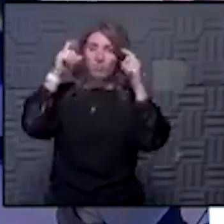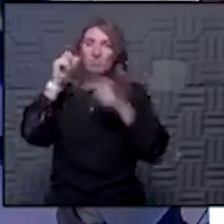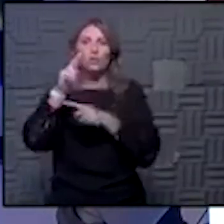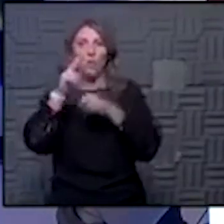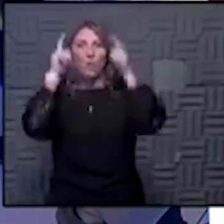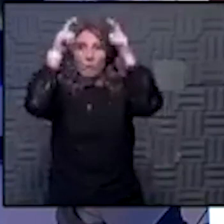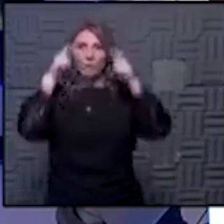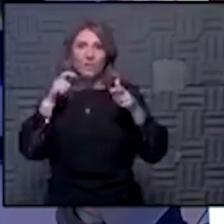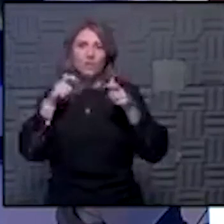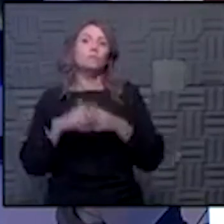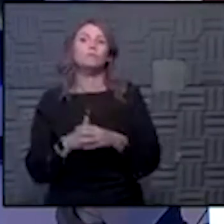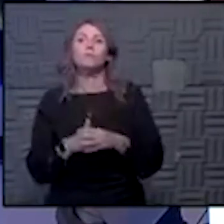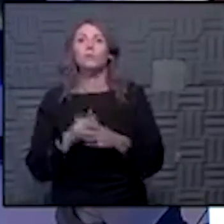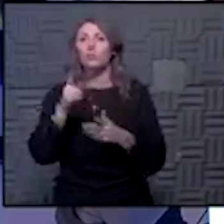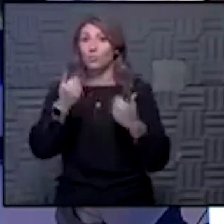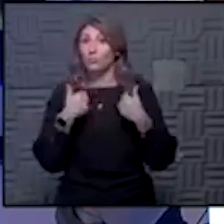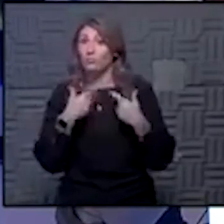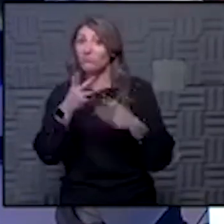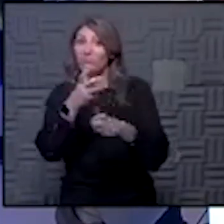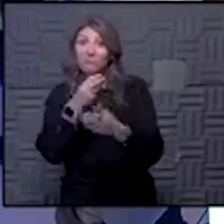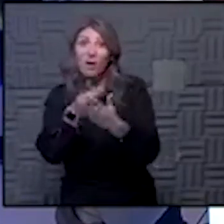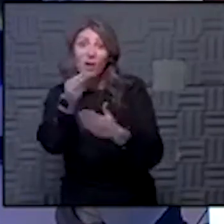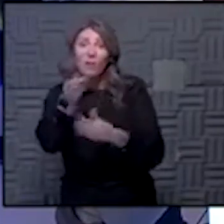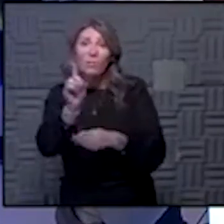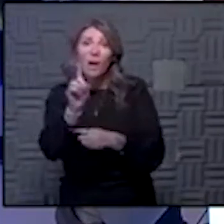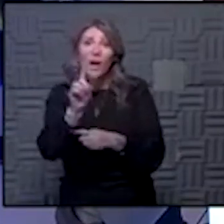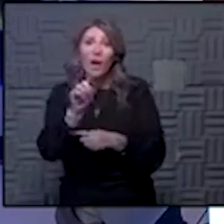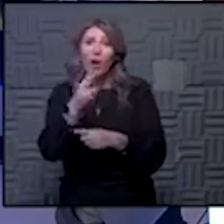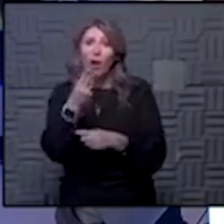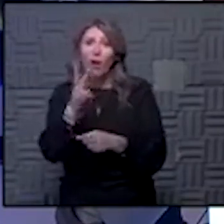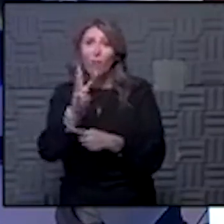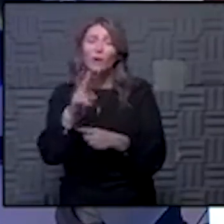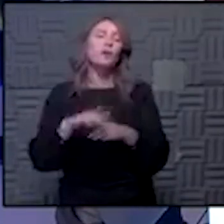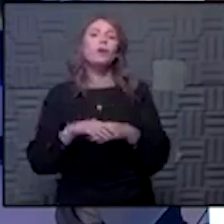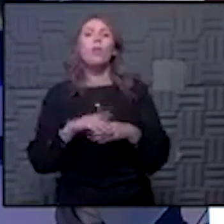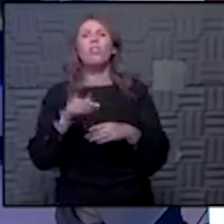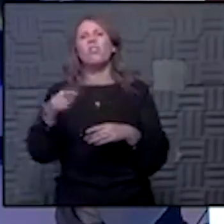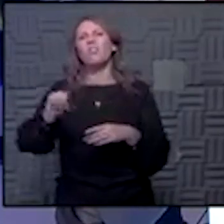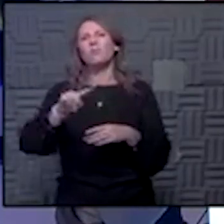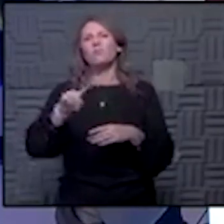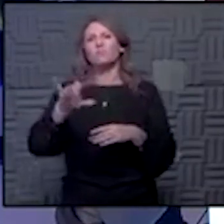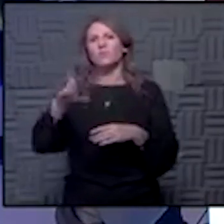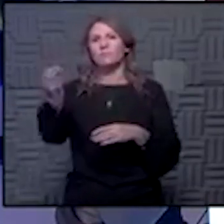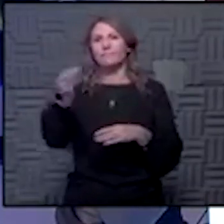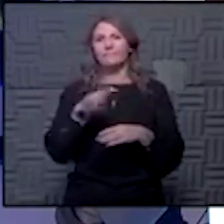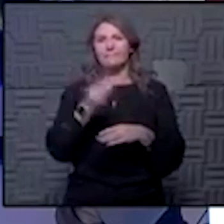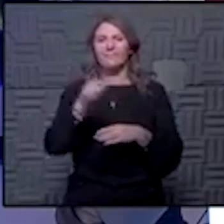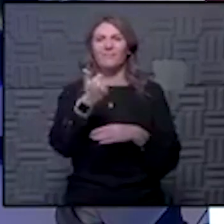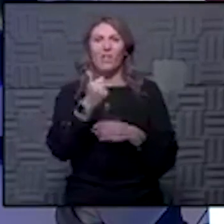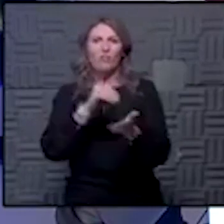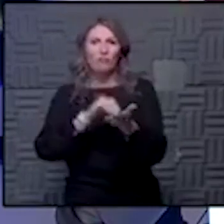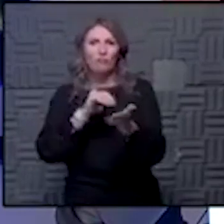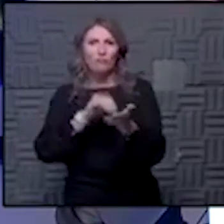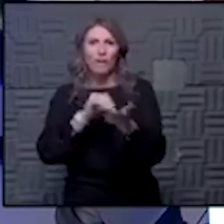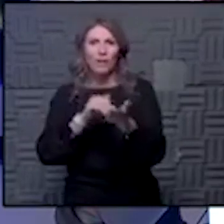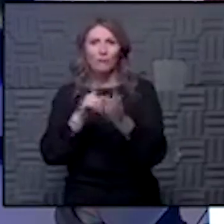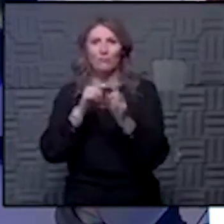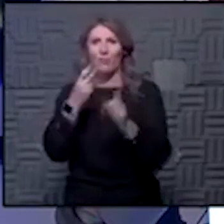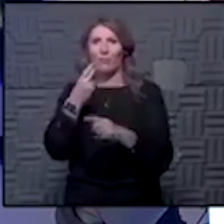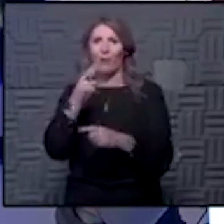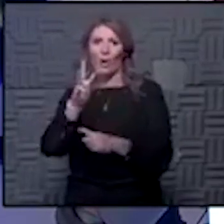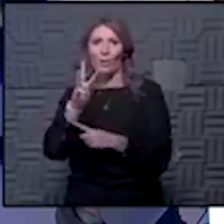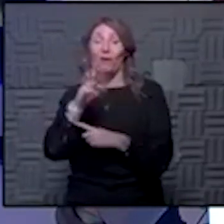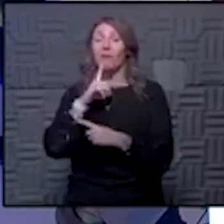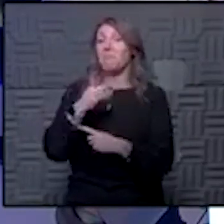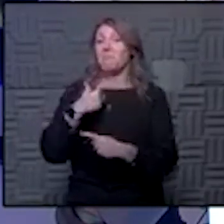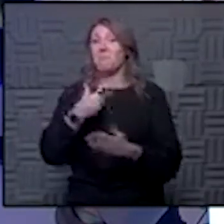goggles. Yep. And you got yours at the hardware store? These were given to me by another physician who got them at the hardware store. Okay, and I got mine off Amazon, so